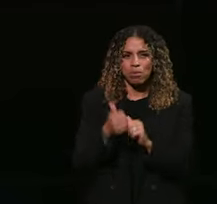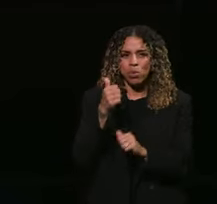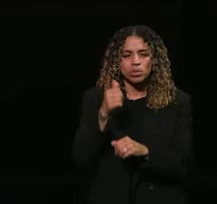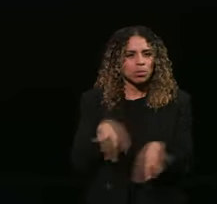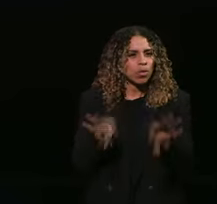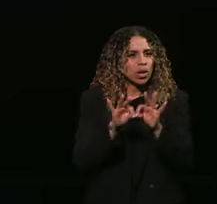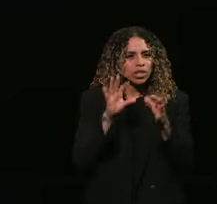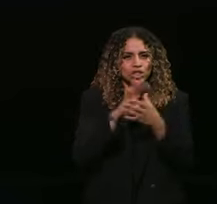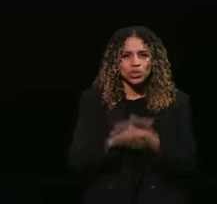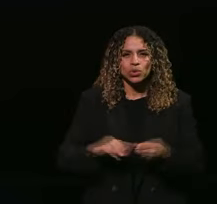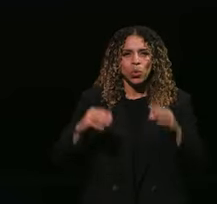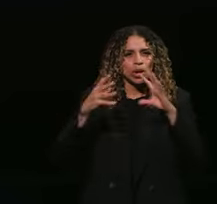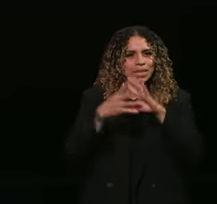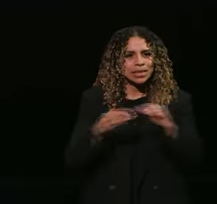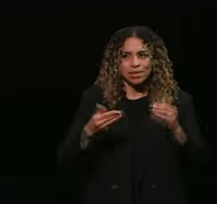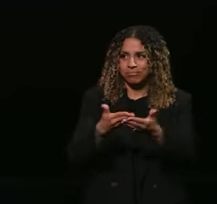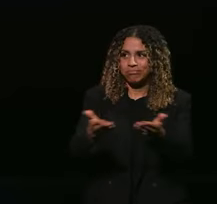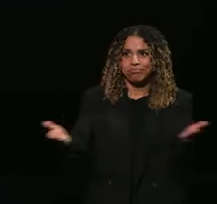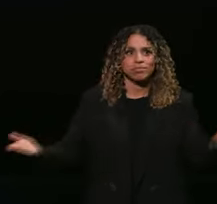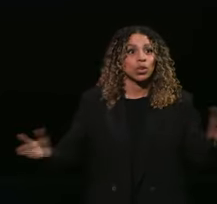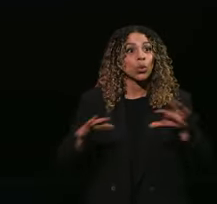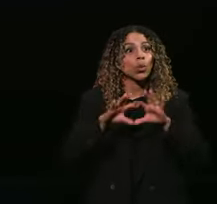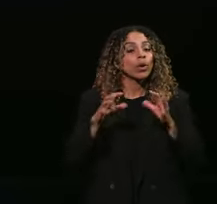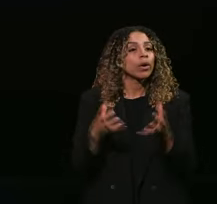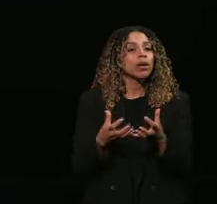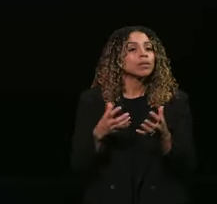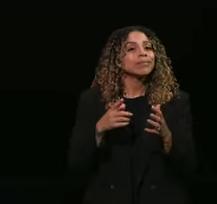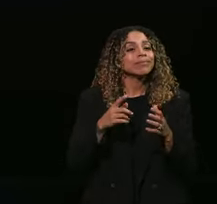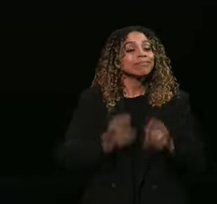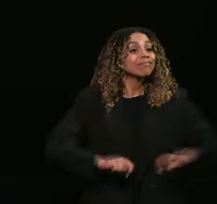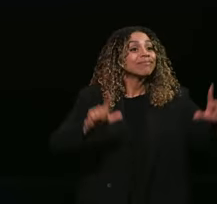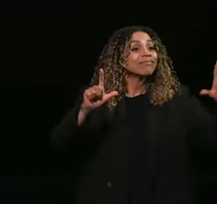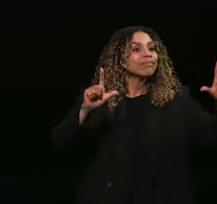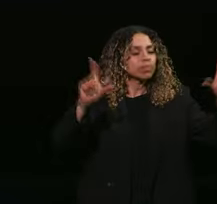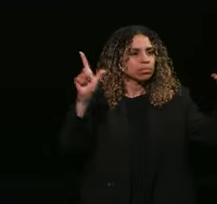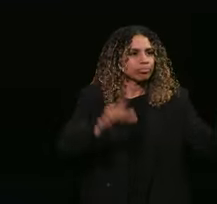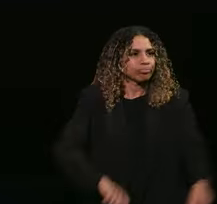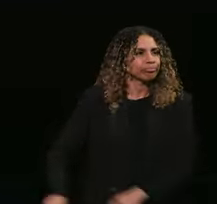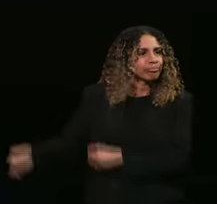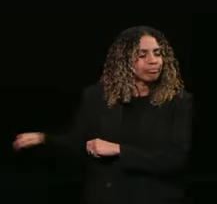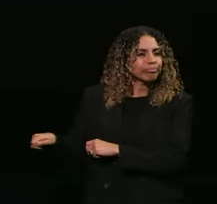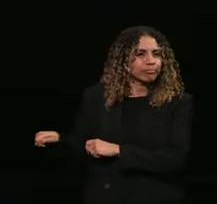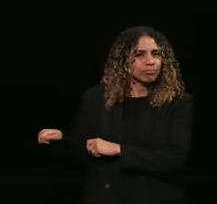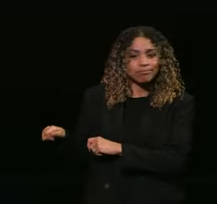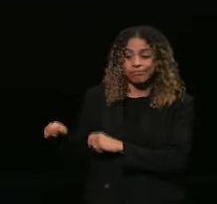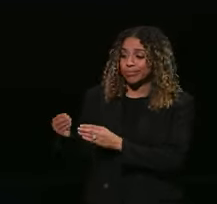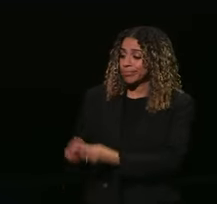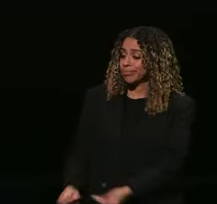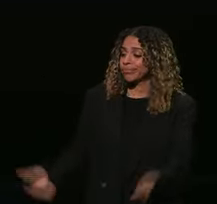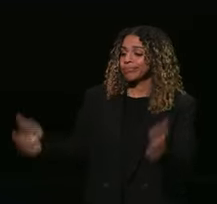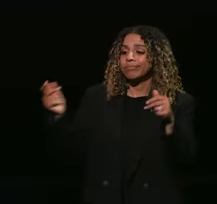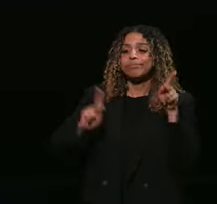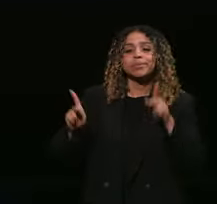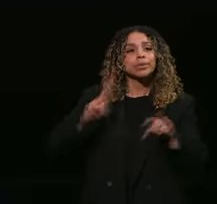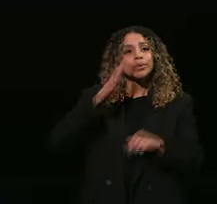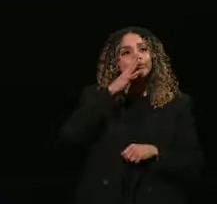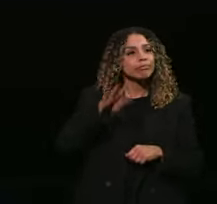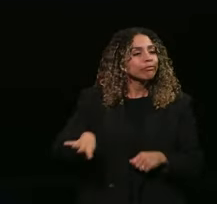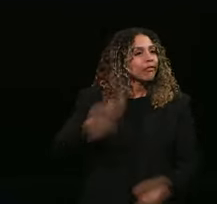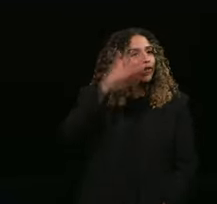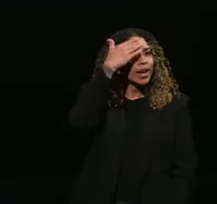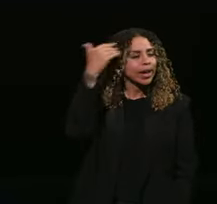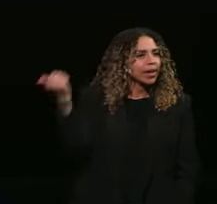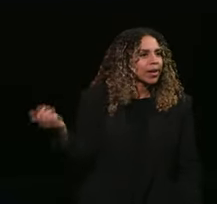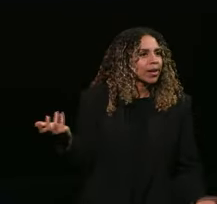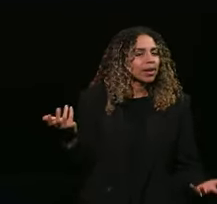you know, just fading away as soon as they've been shown on the news. And